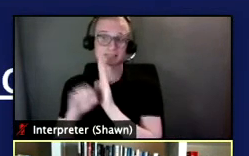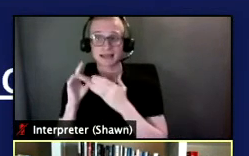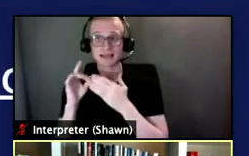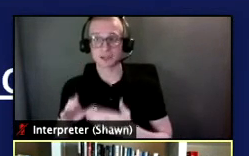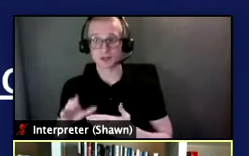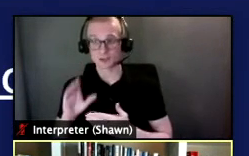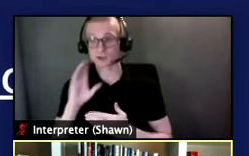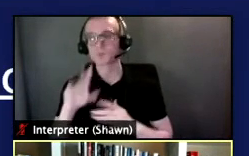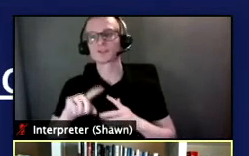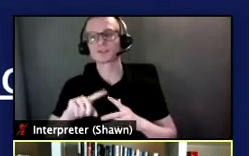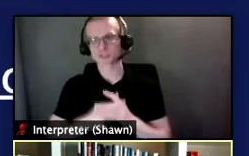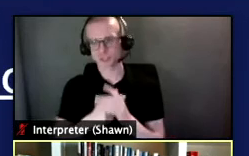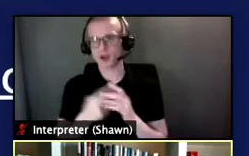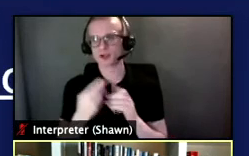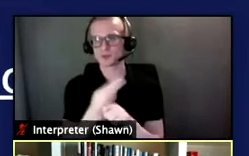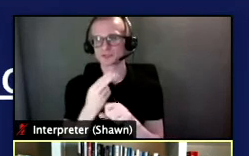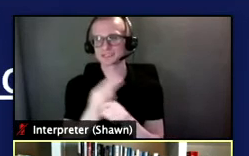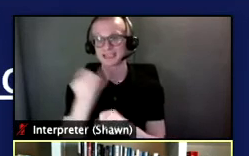absolutely necessary.